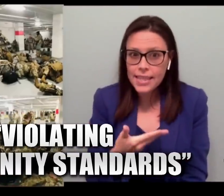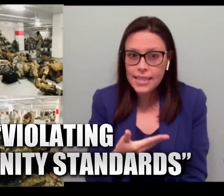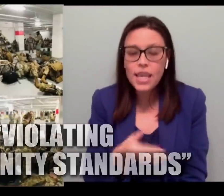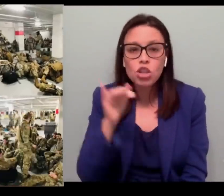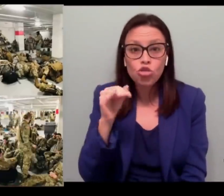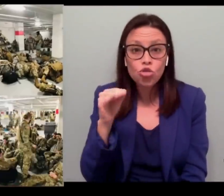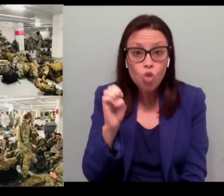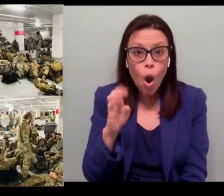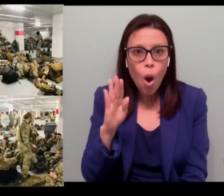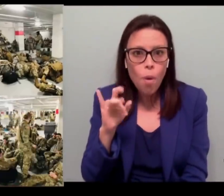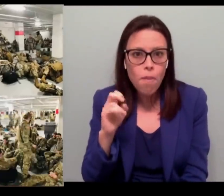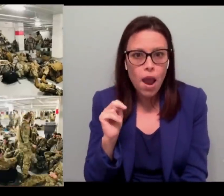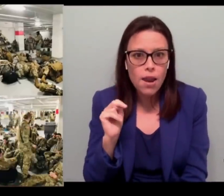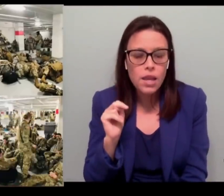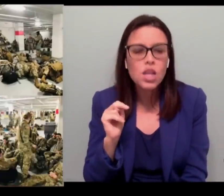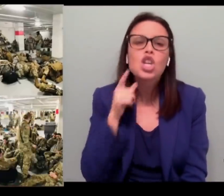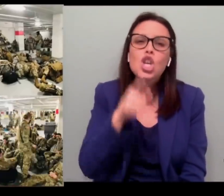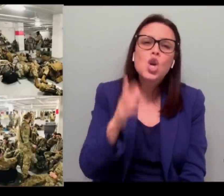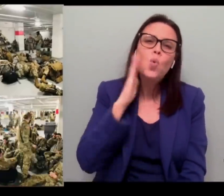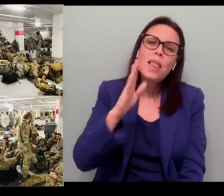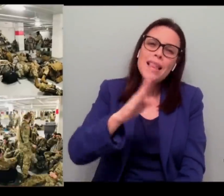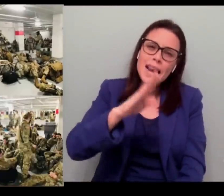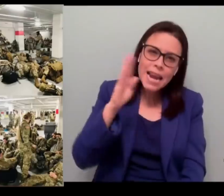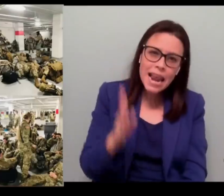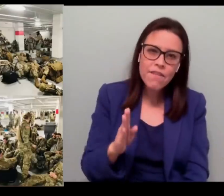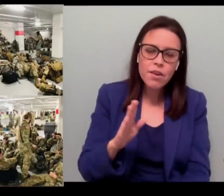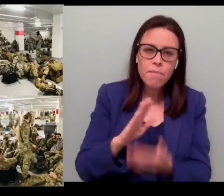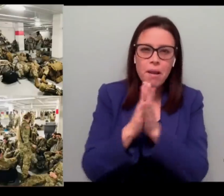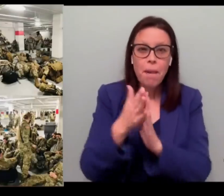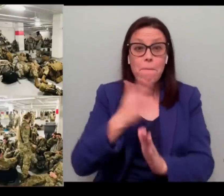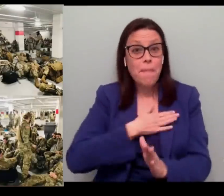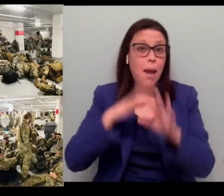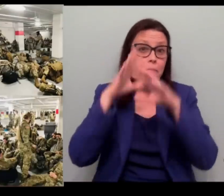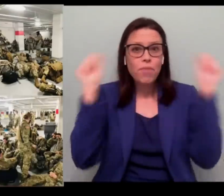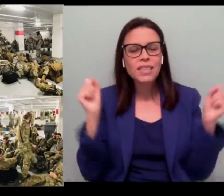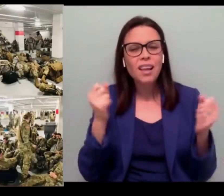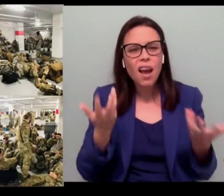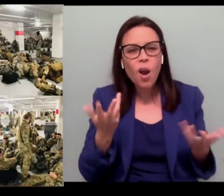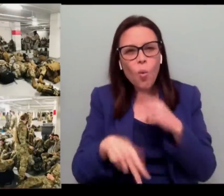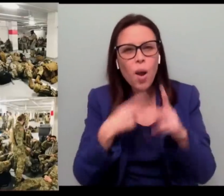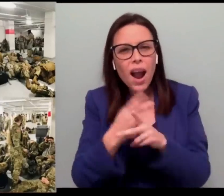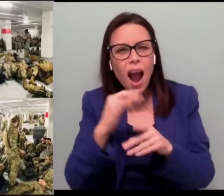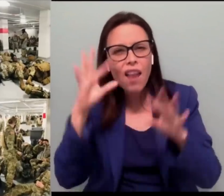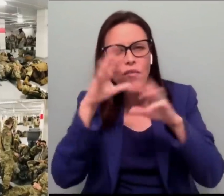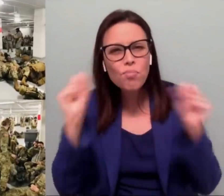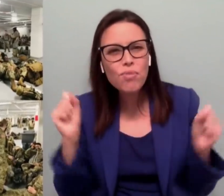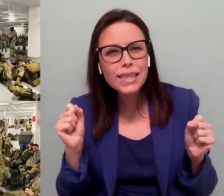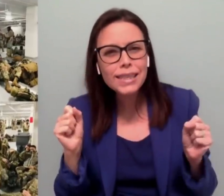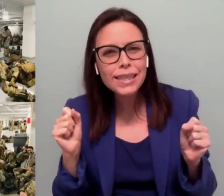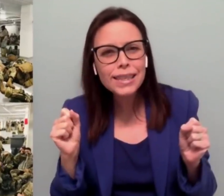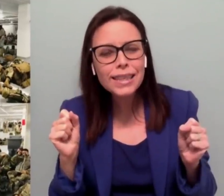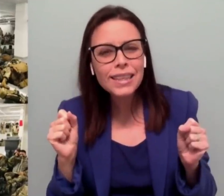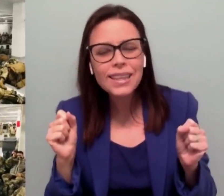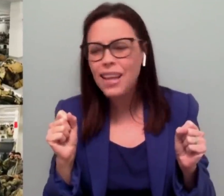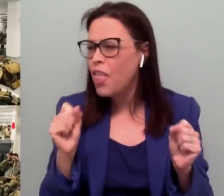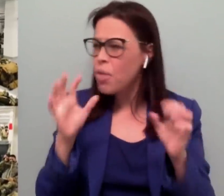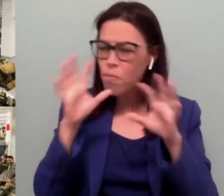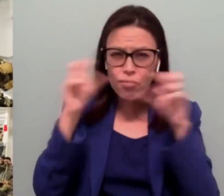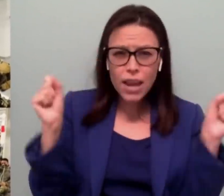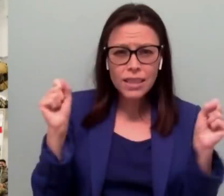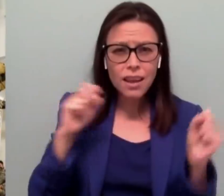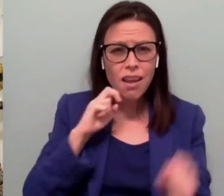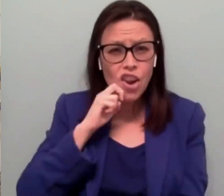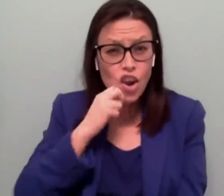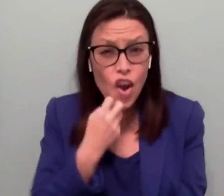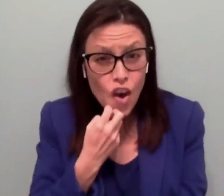standards. Joe Biden, you will never be my president. Some in the deaf community are outraged